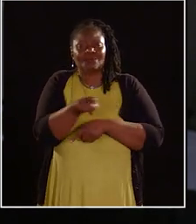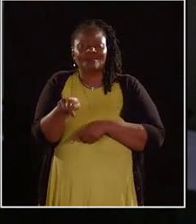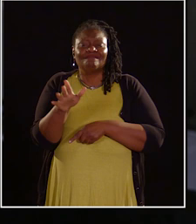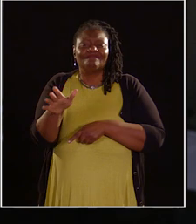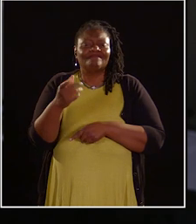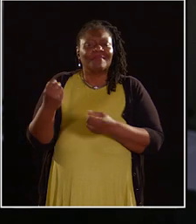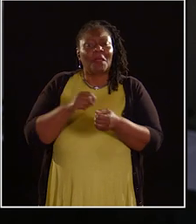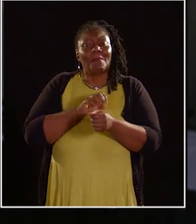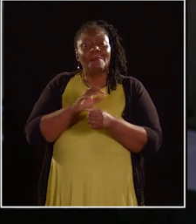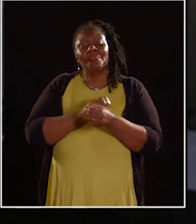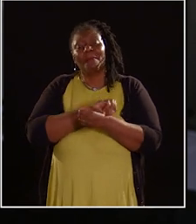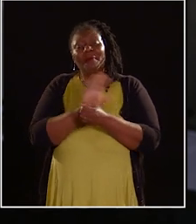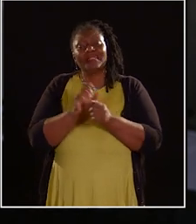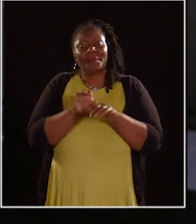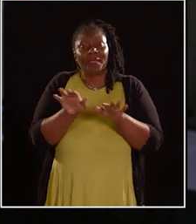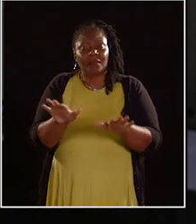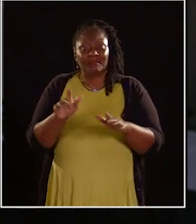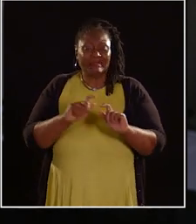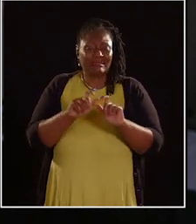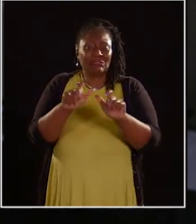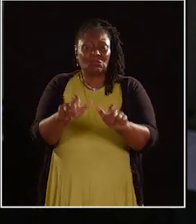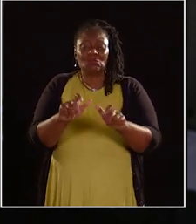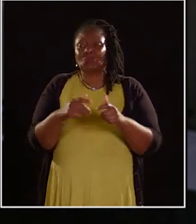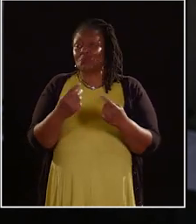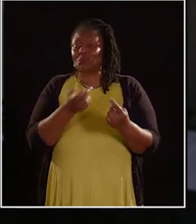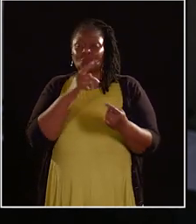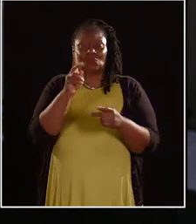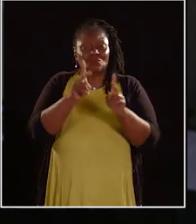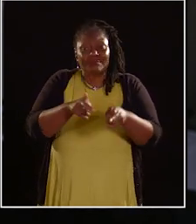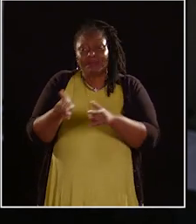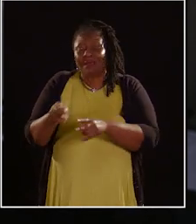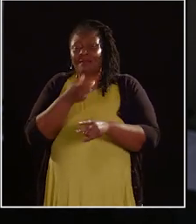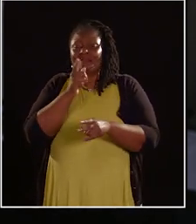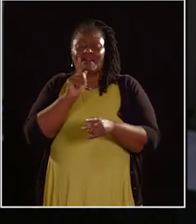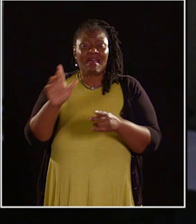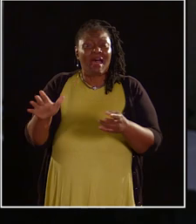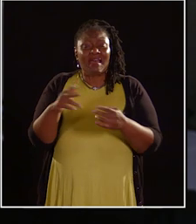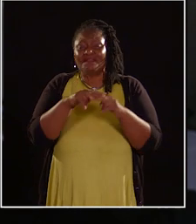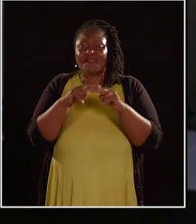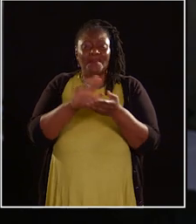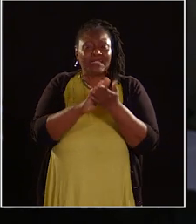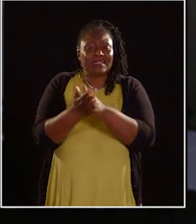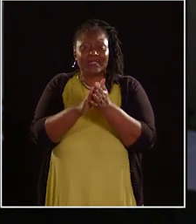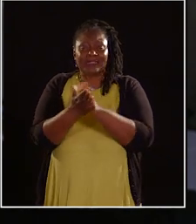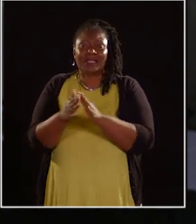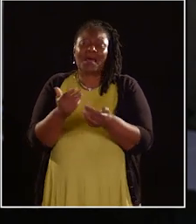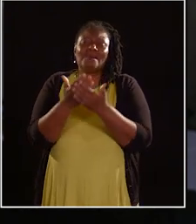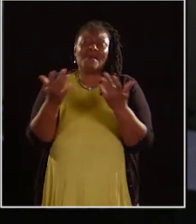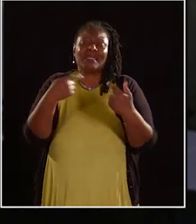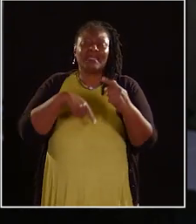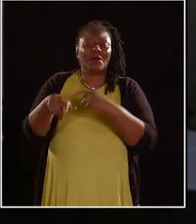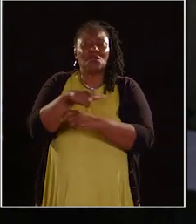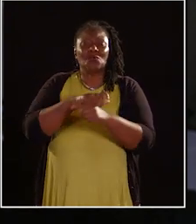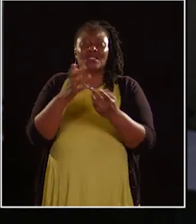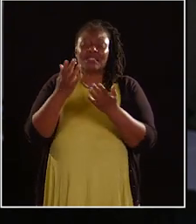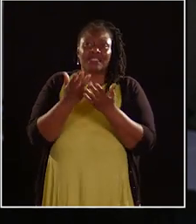The pandemic continues to claim lives, devastate families, and push many in our communities